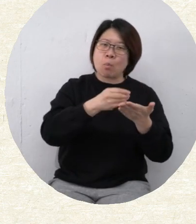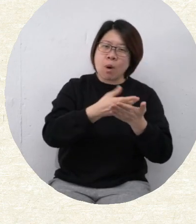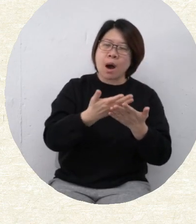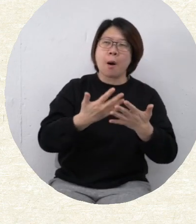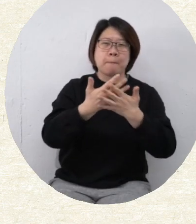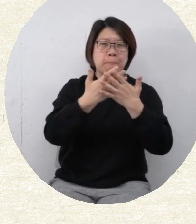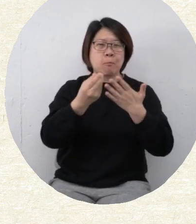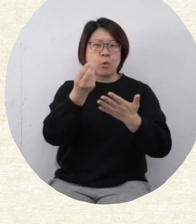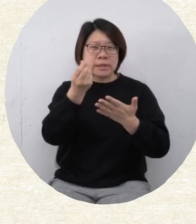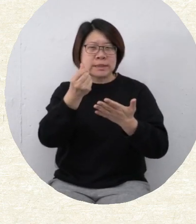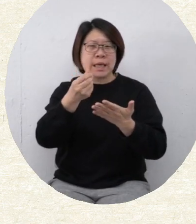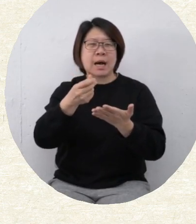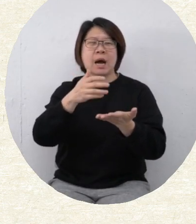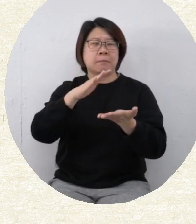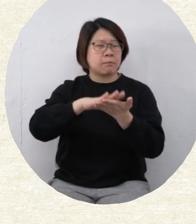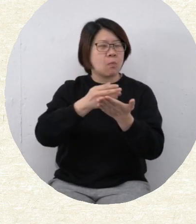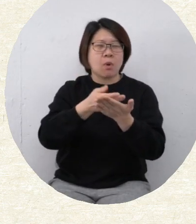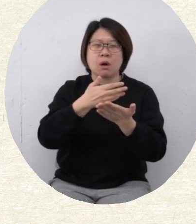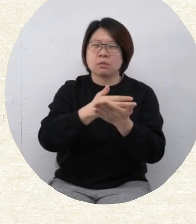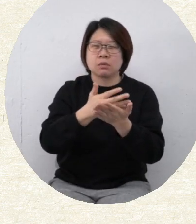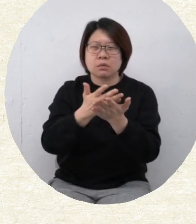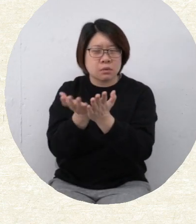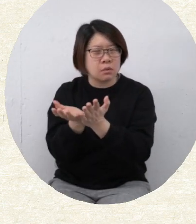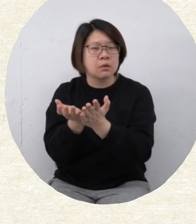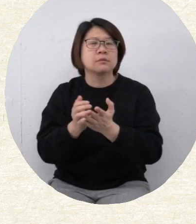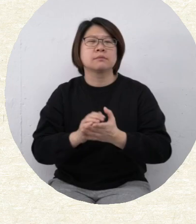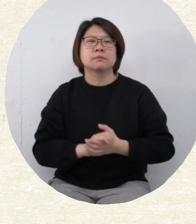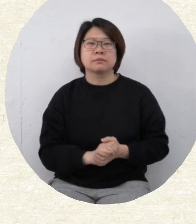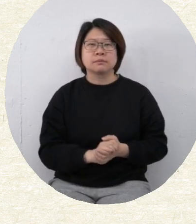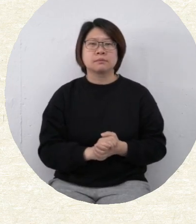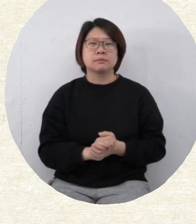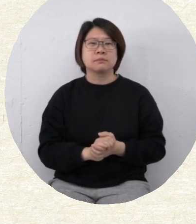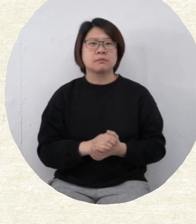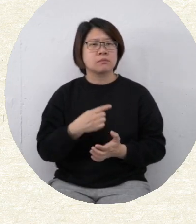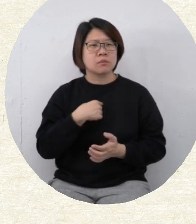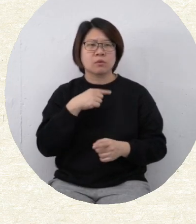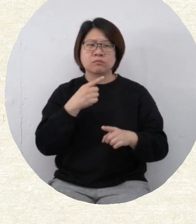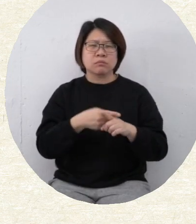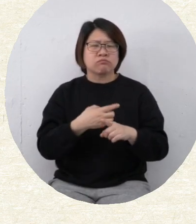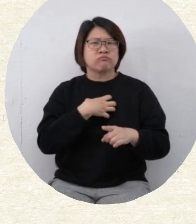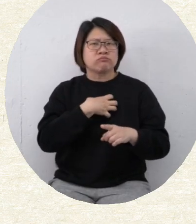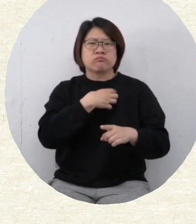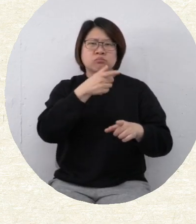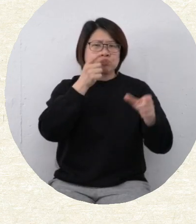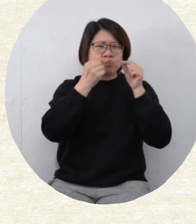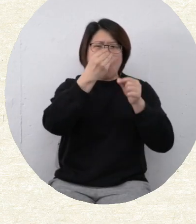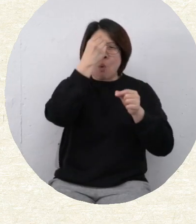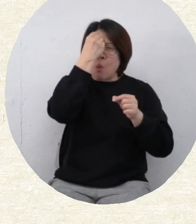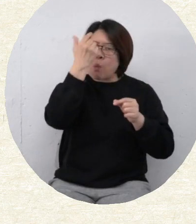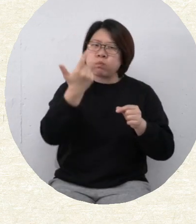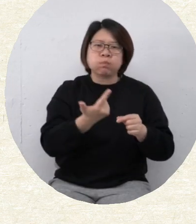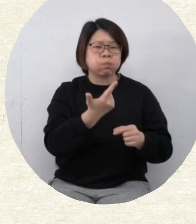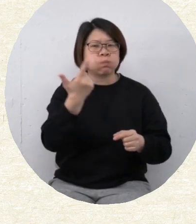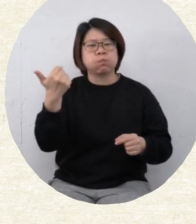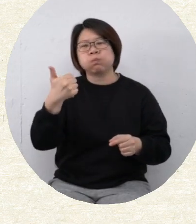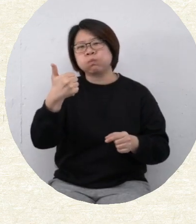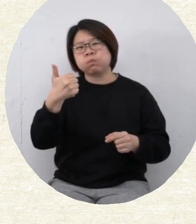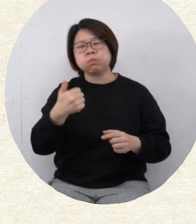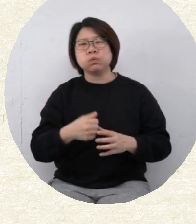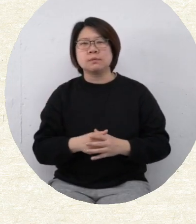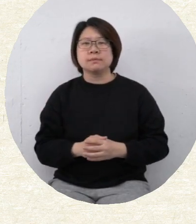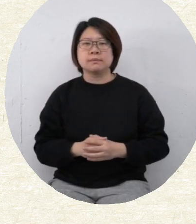were all Western style printmaking processes. And that's what I